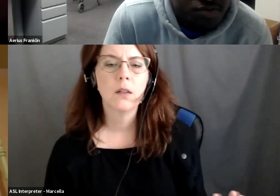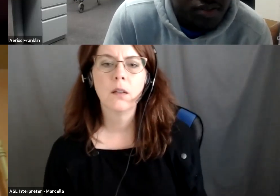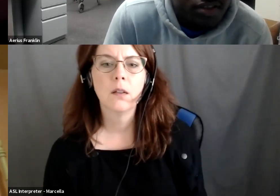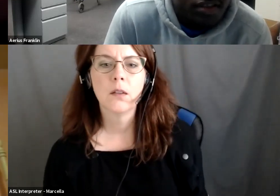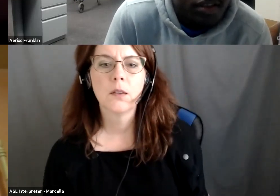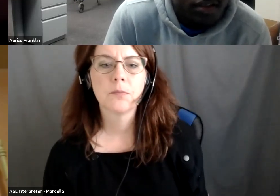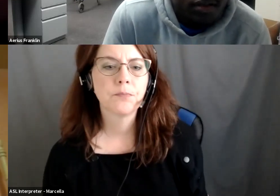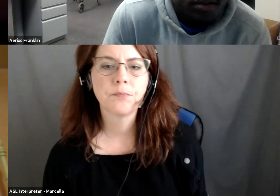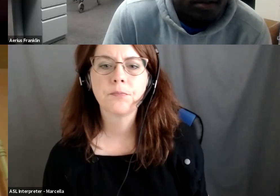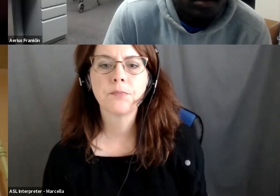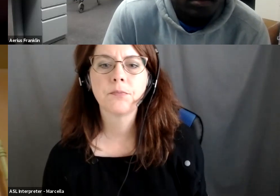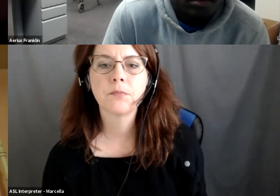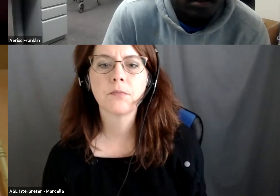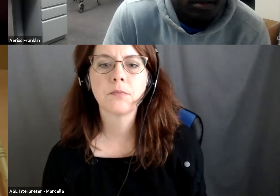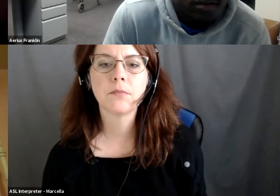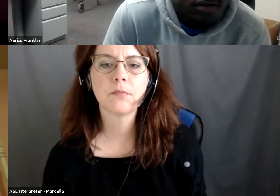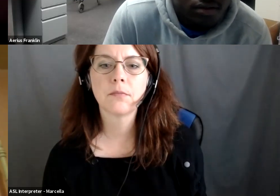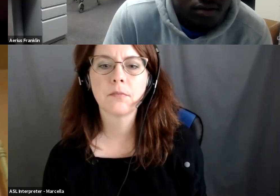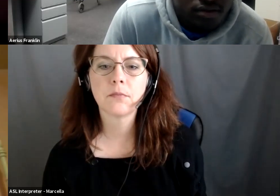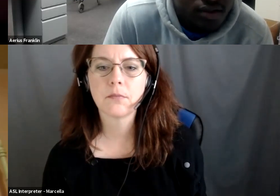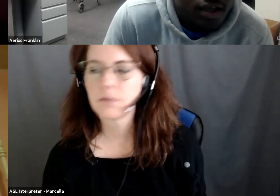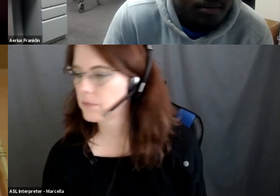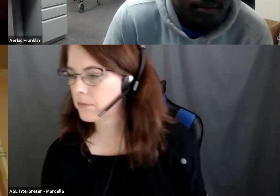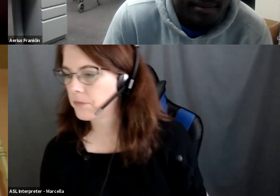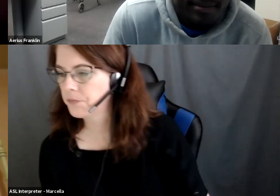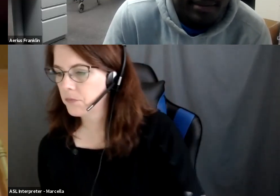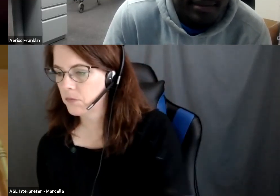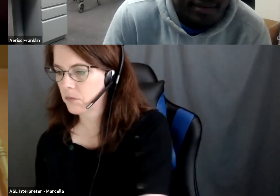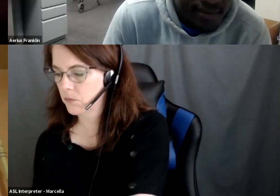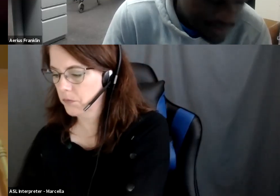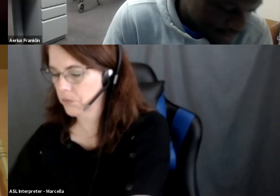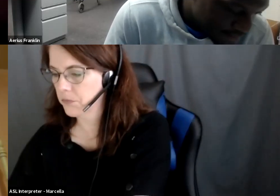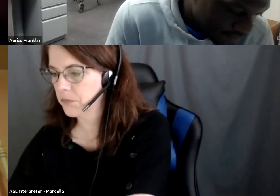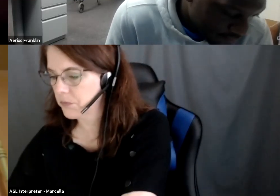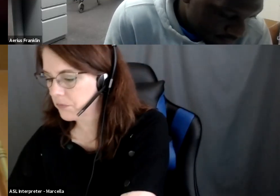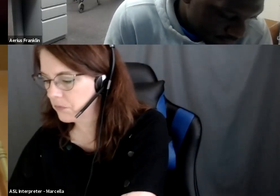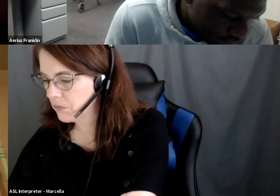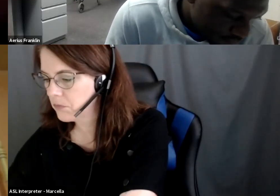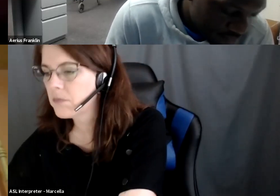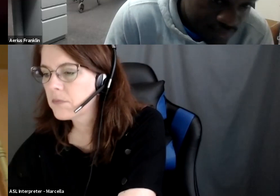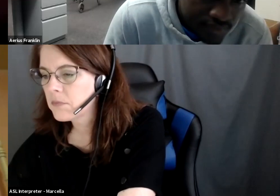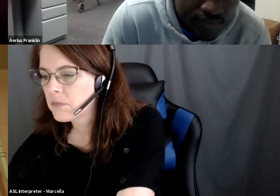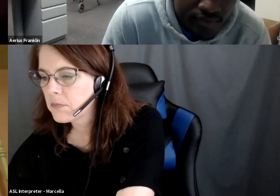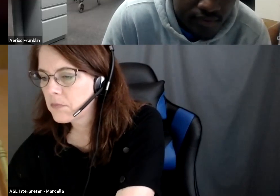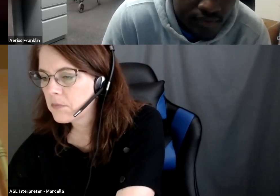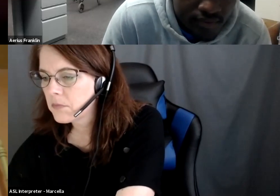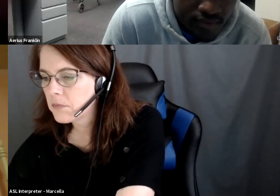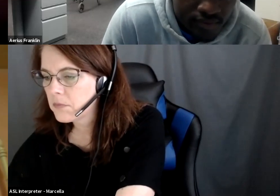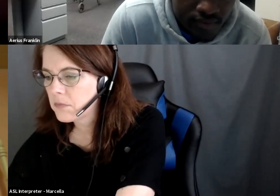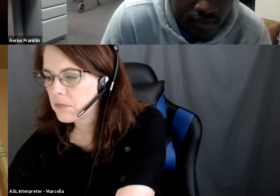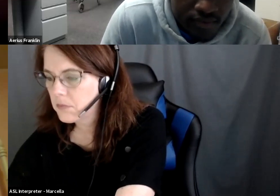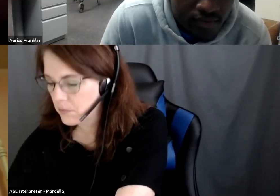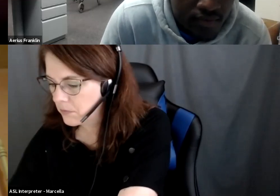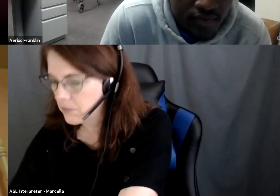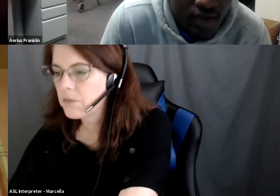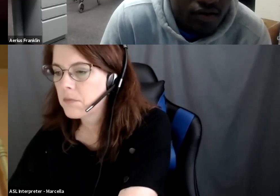participants, yeah, they'll do it in the Q&A. Yep. Okay. Yeah, I've been to a few sessions